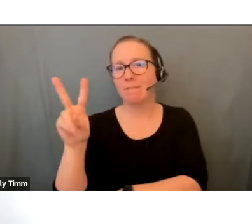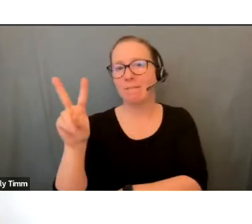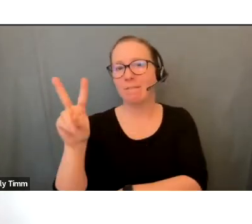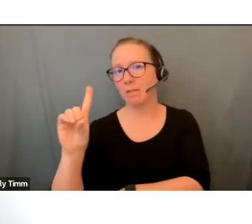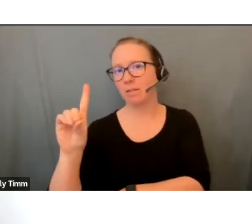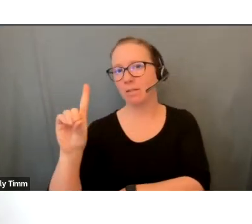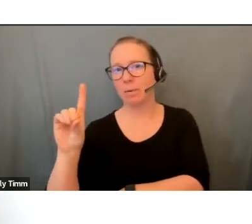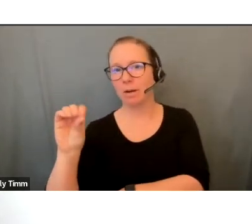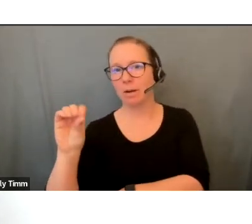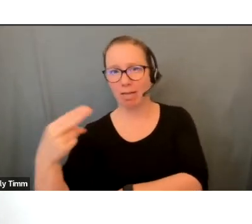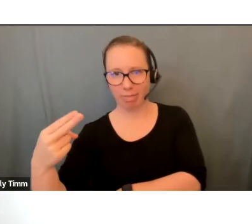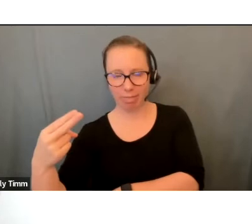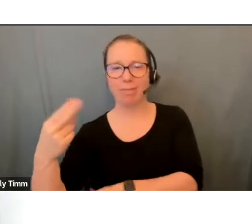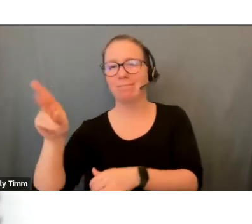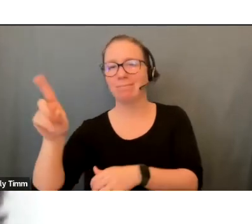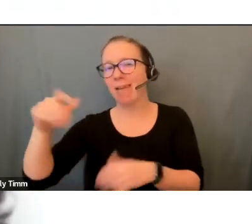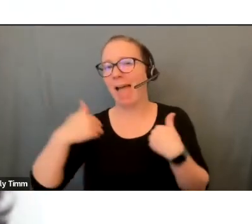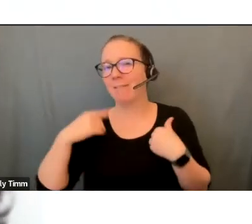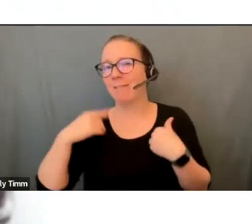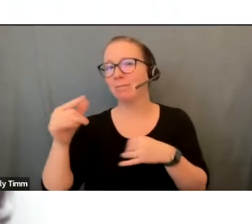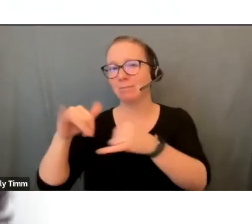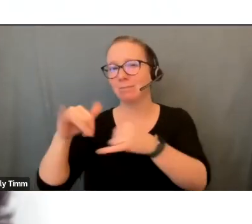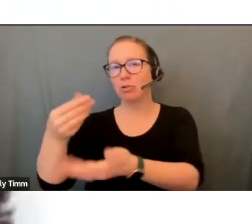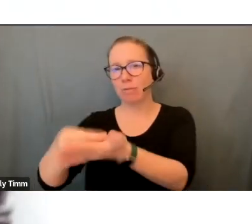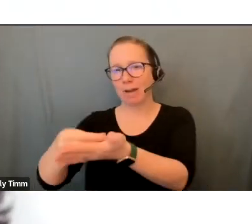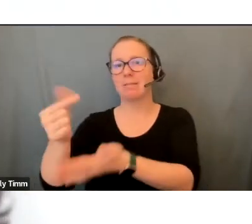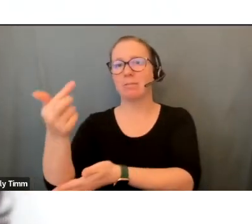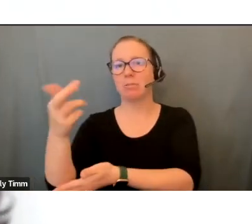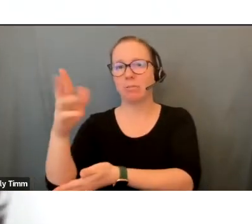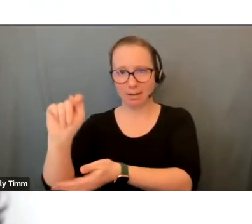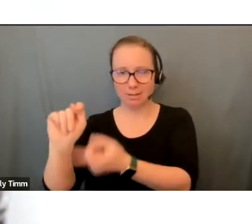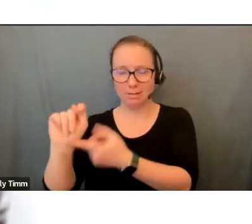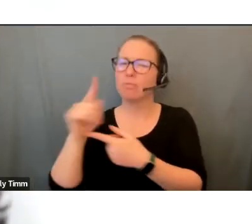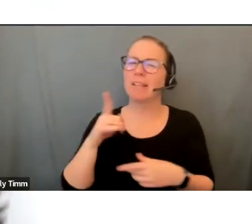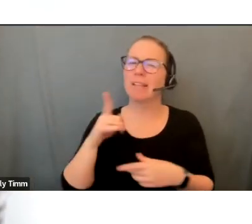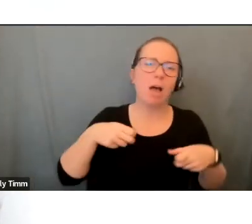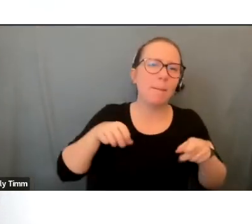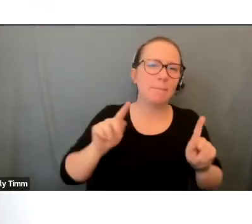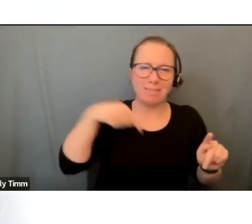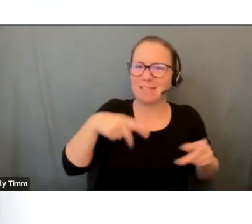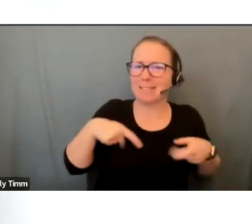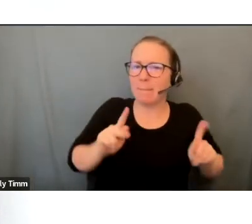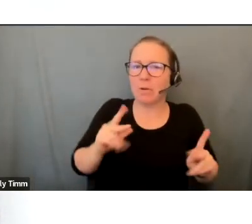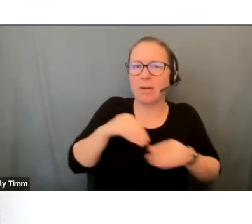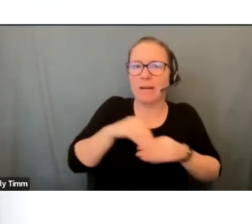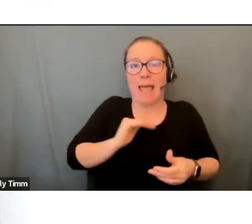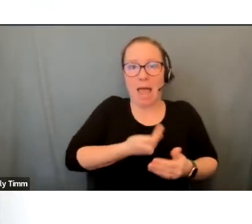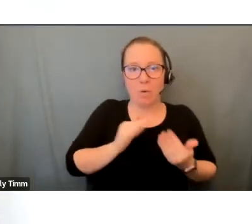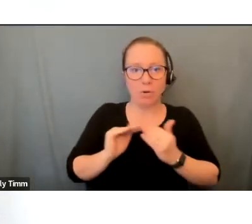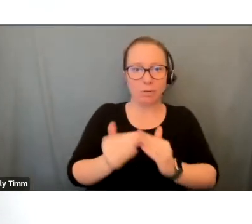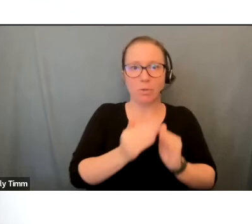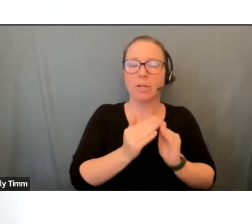grant. But really, it's an opportunity, and this is what I want to tell all of you. This is an opportunity in our community to recenter the